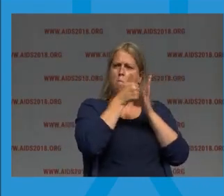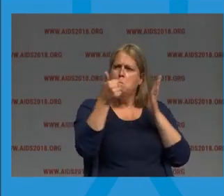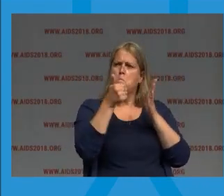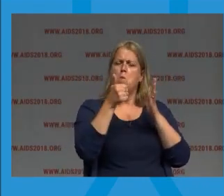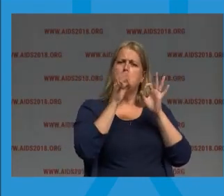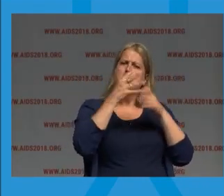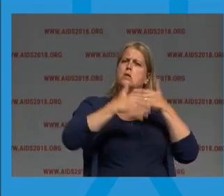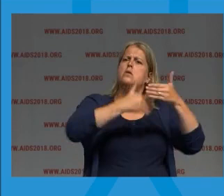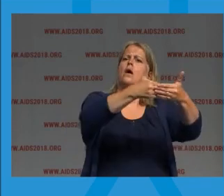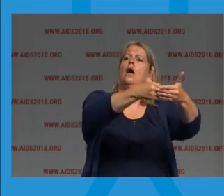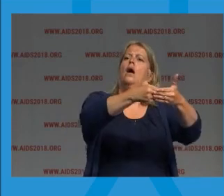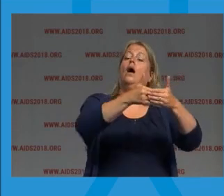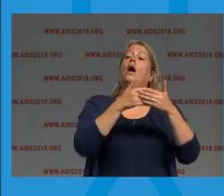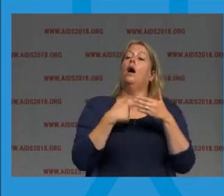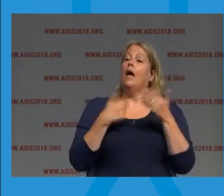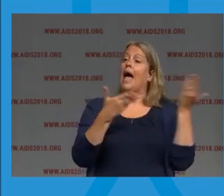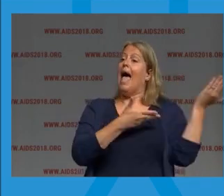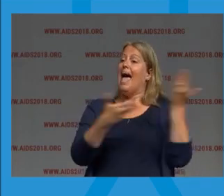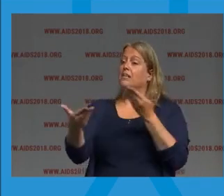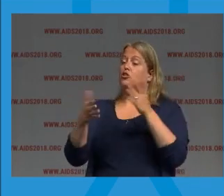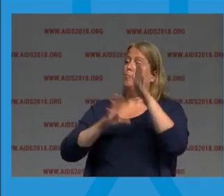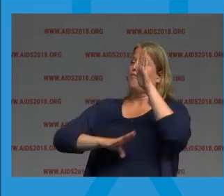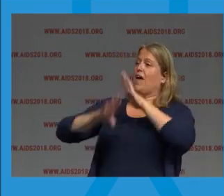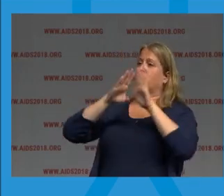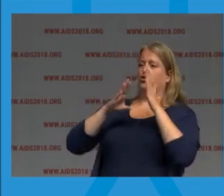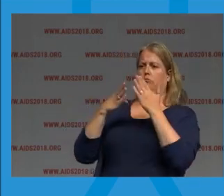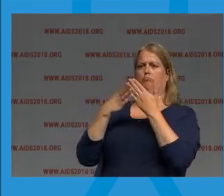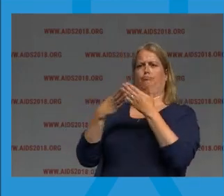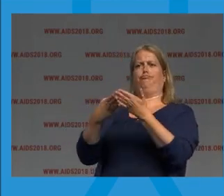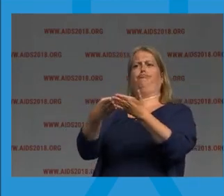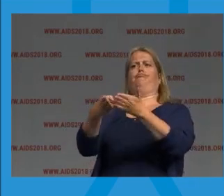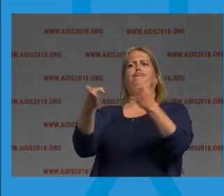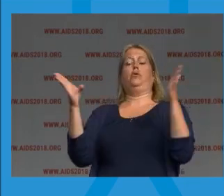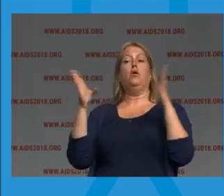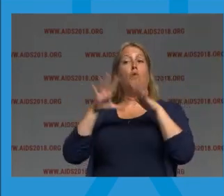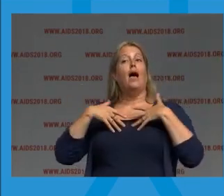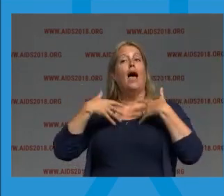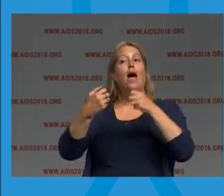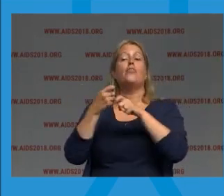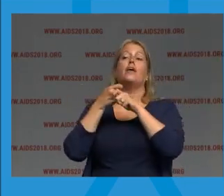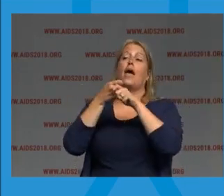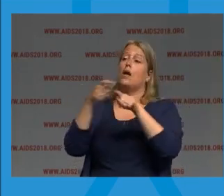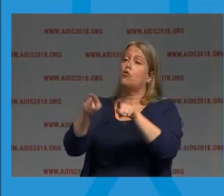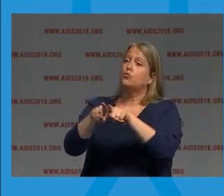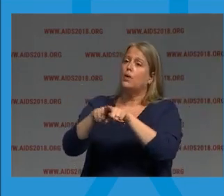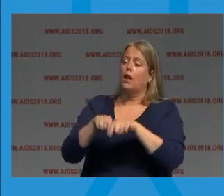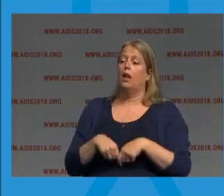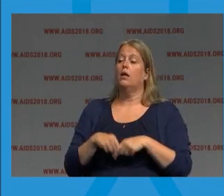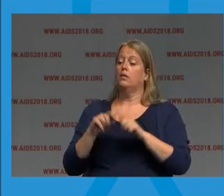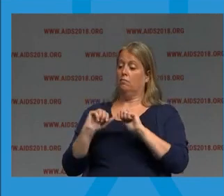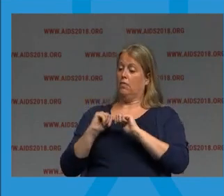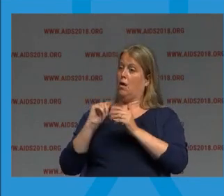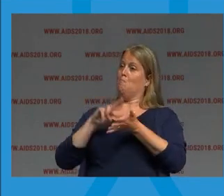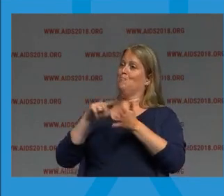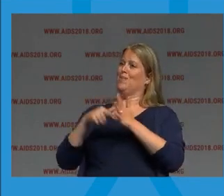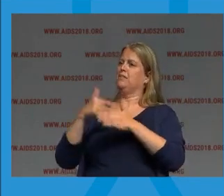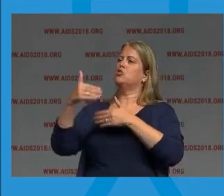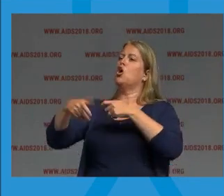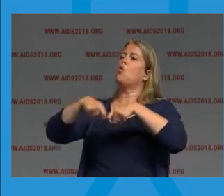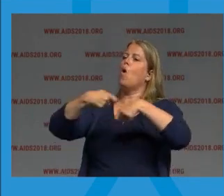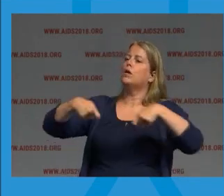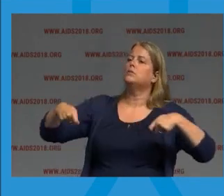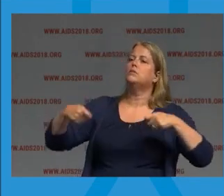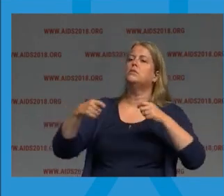can widen access to prevention and healthcare services, improve the quality of treatment,